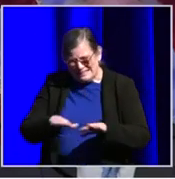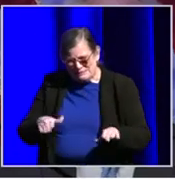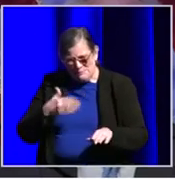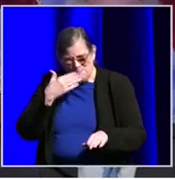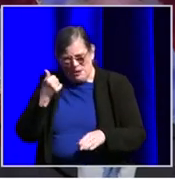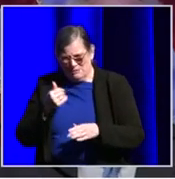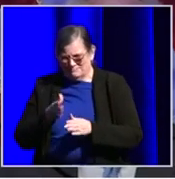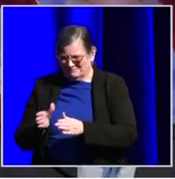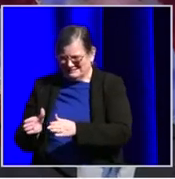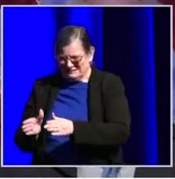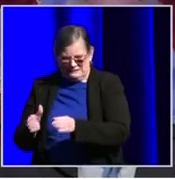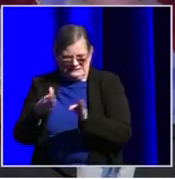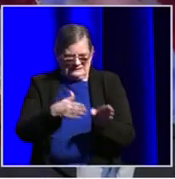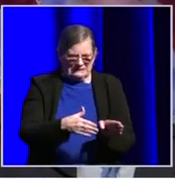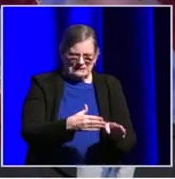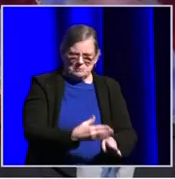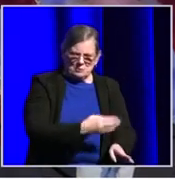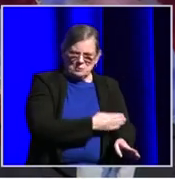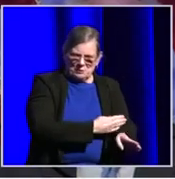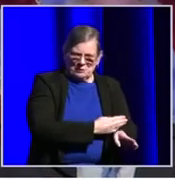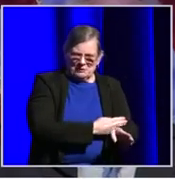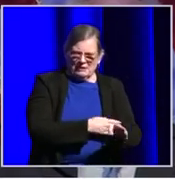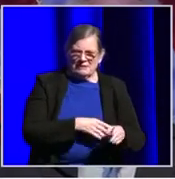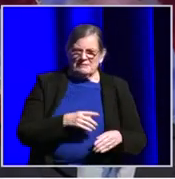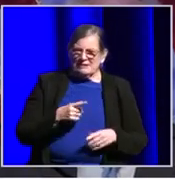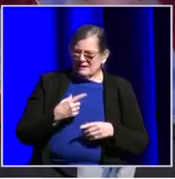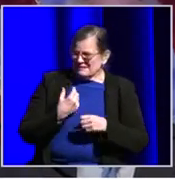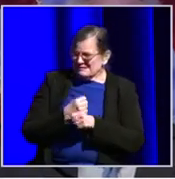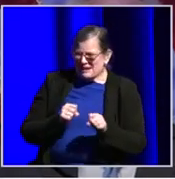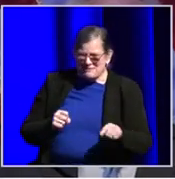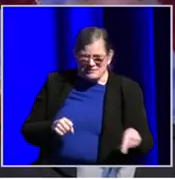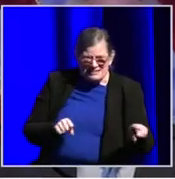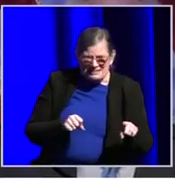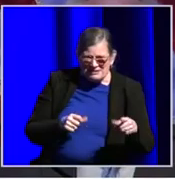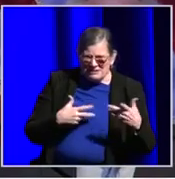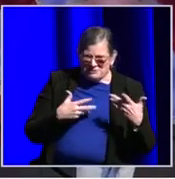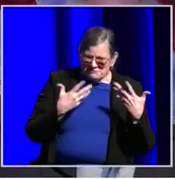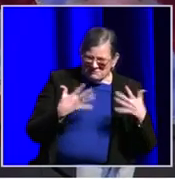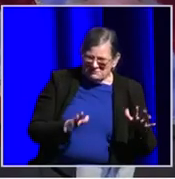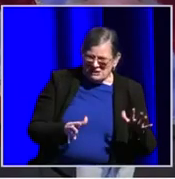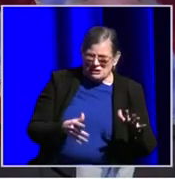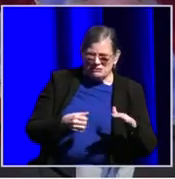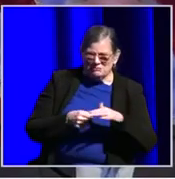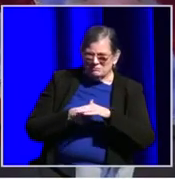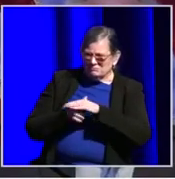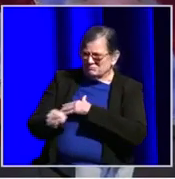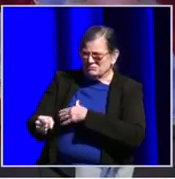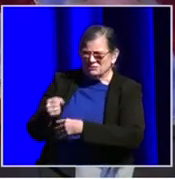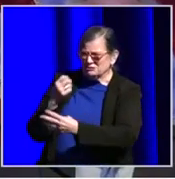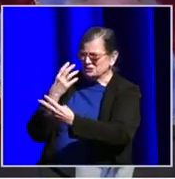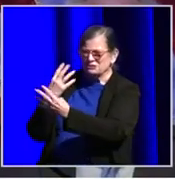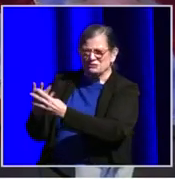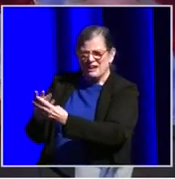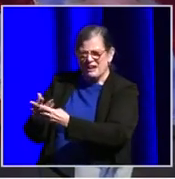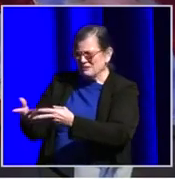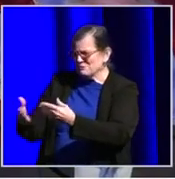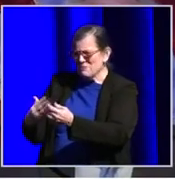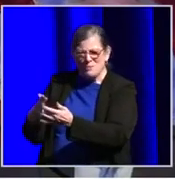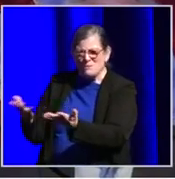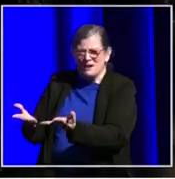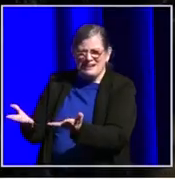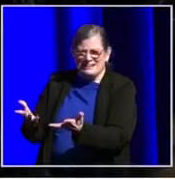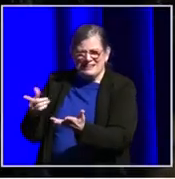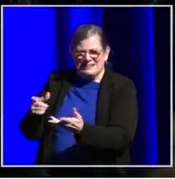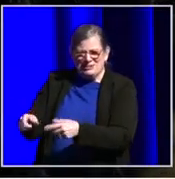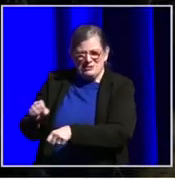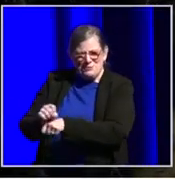want to work with them if they've been adjudicated, and we want to work with them before they get involved